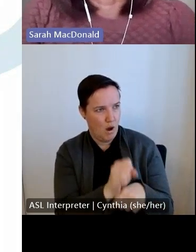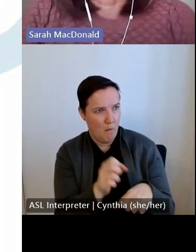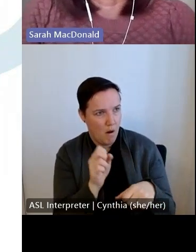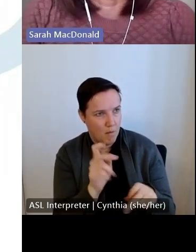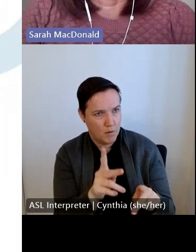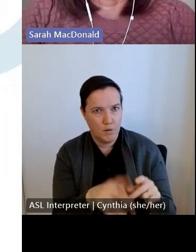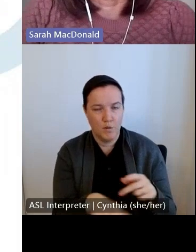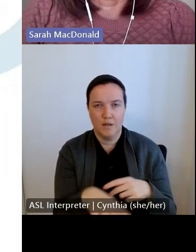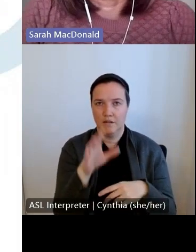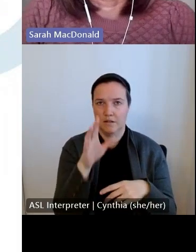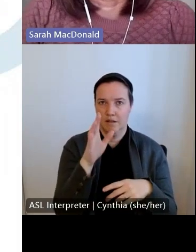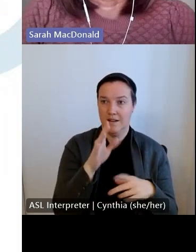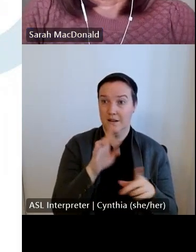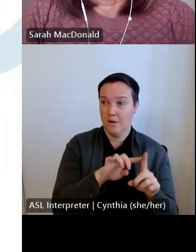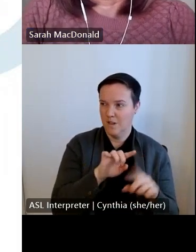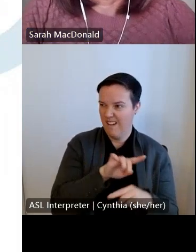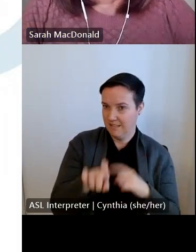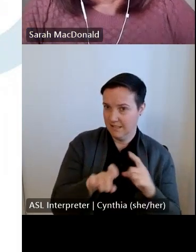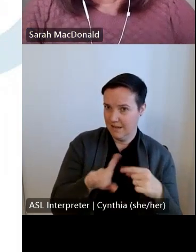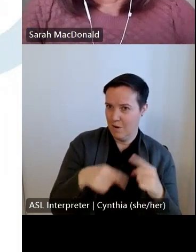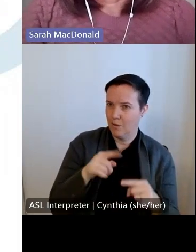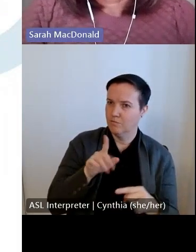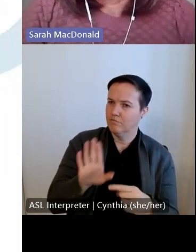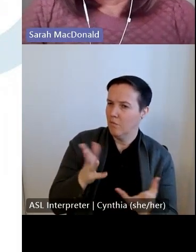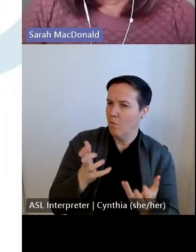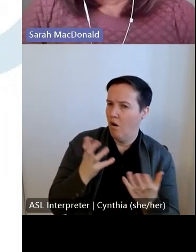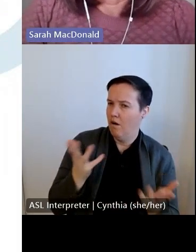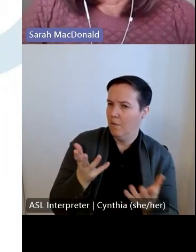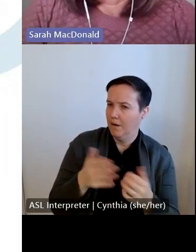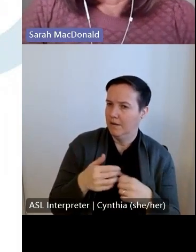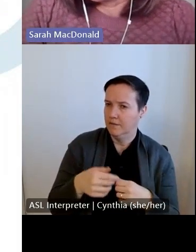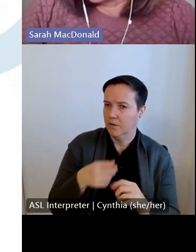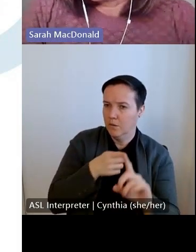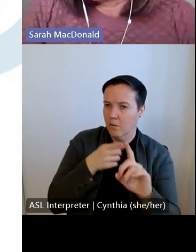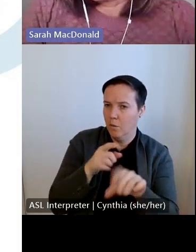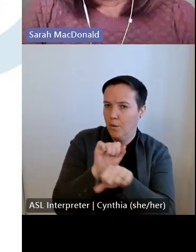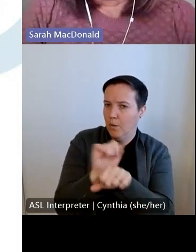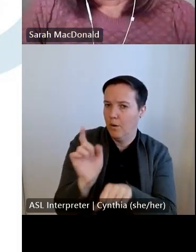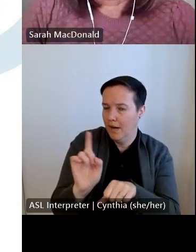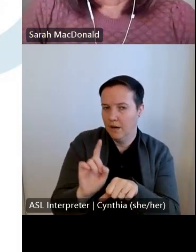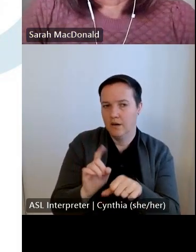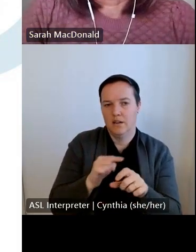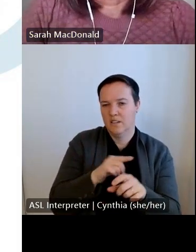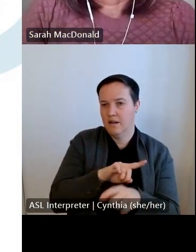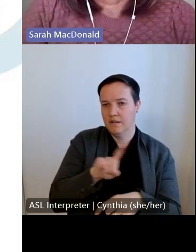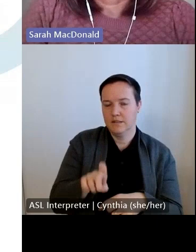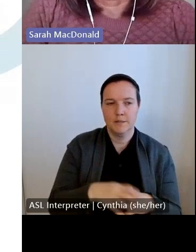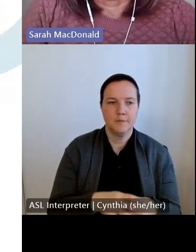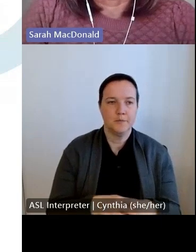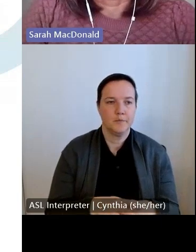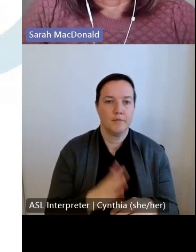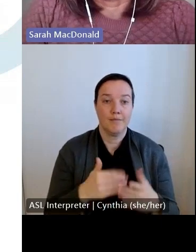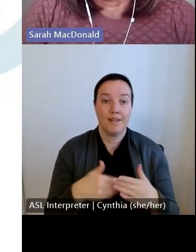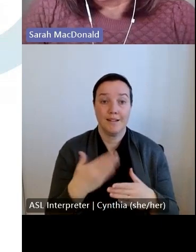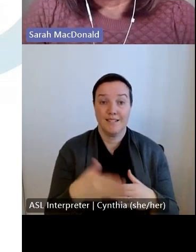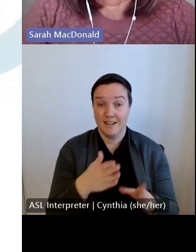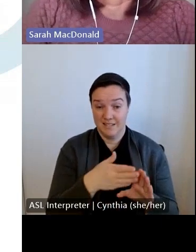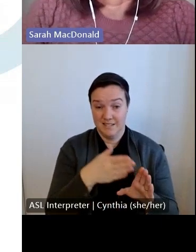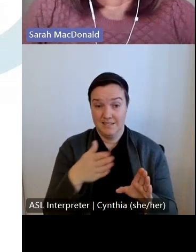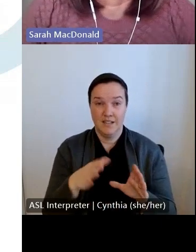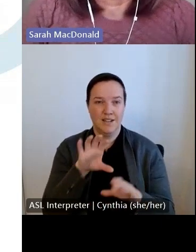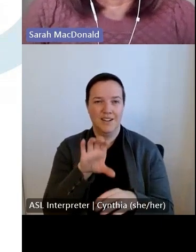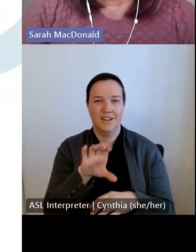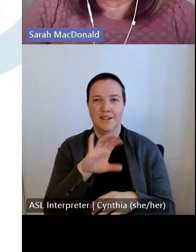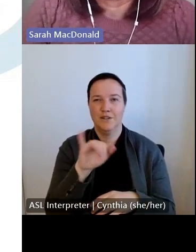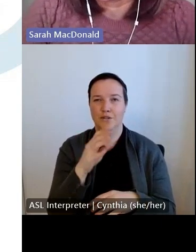job seeker is looking for. Next step is job development. Based on what has